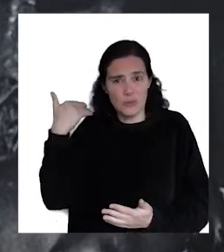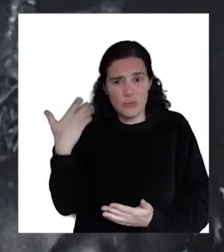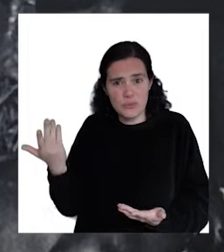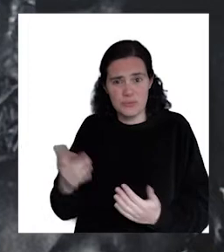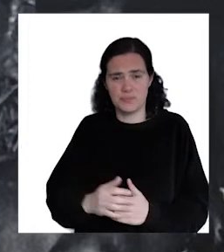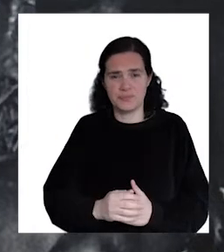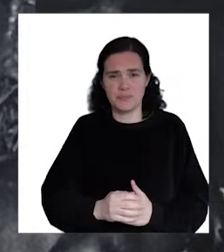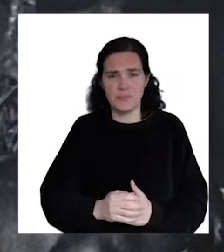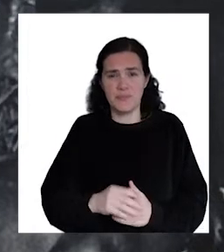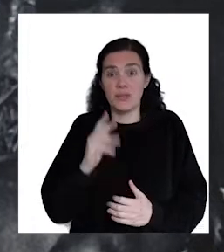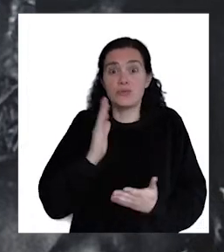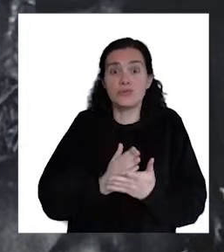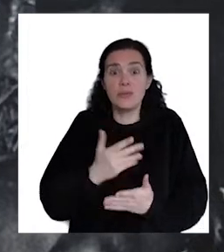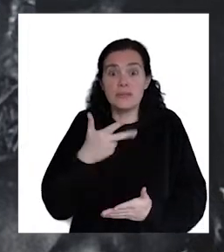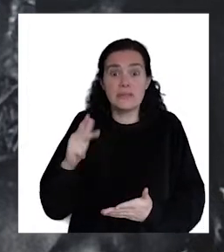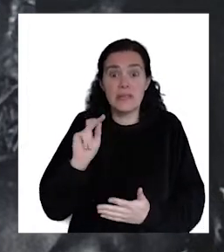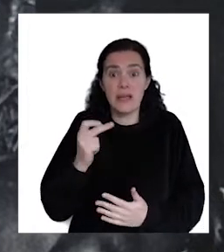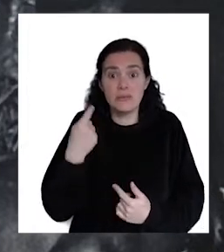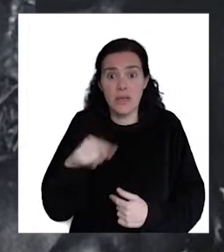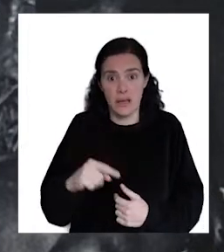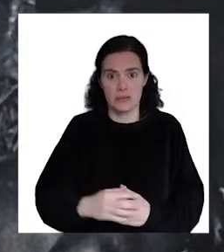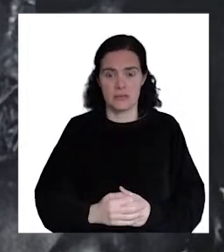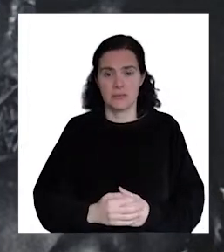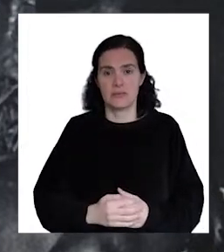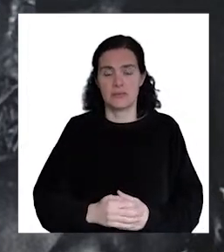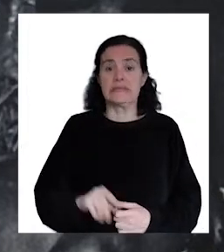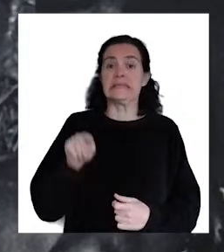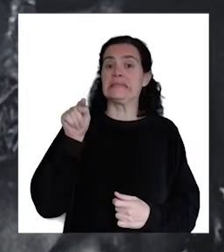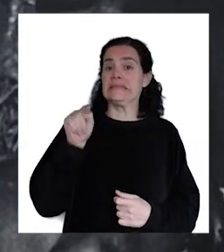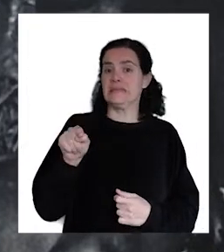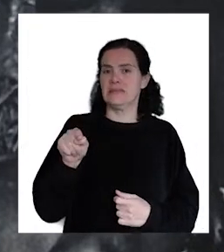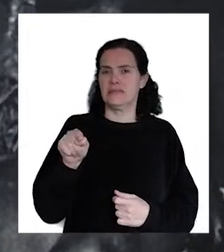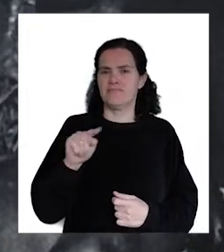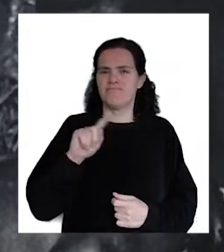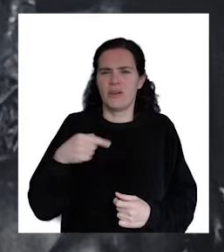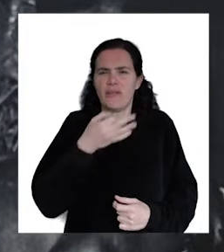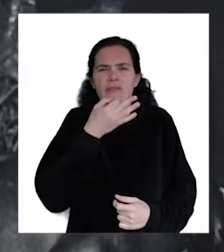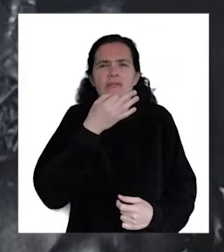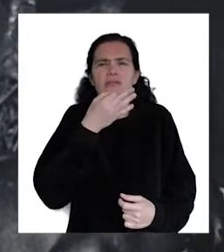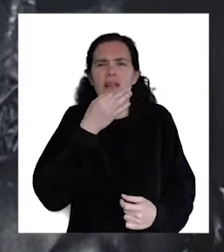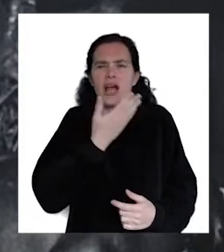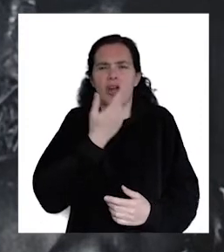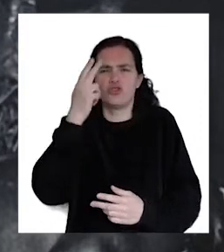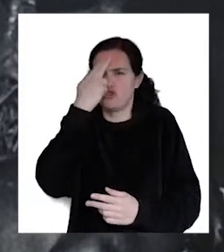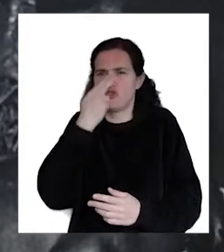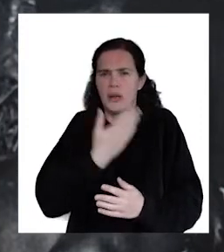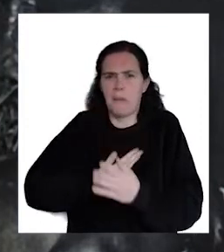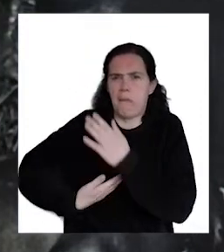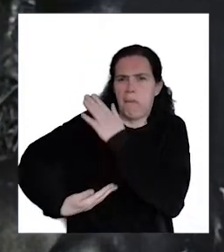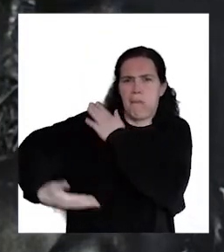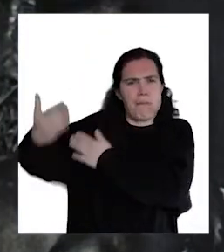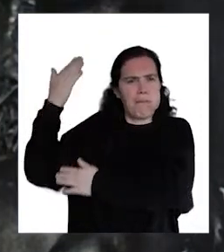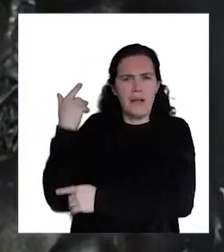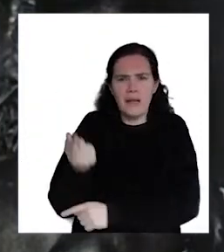years old, only 100 years old. And that's, we're not talking about ancient